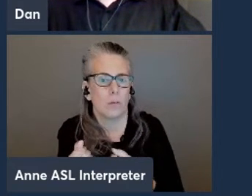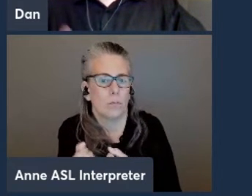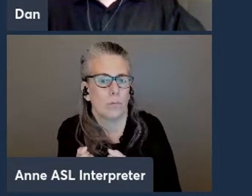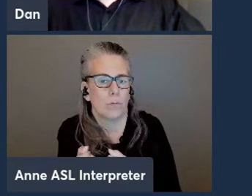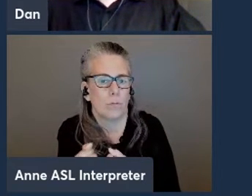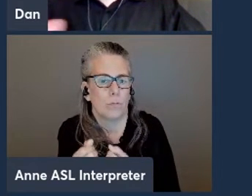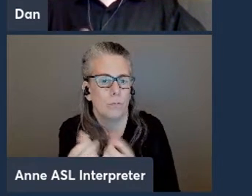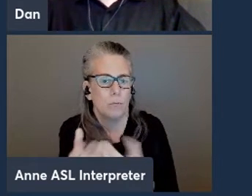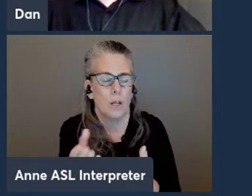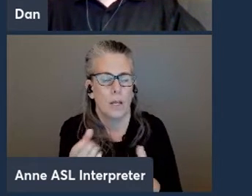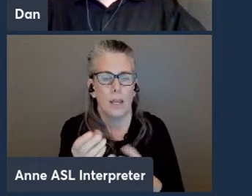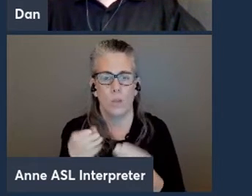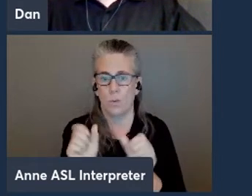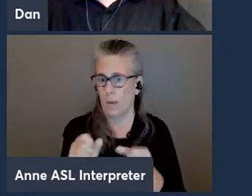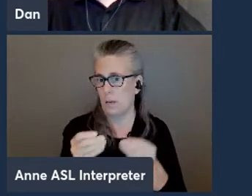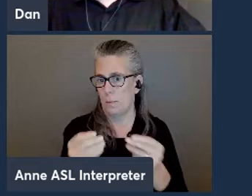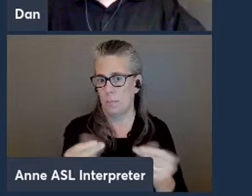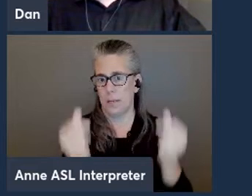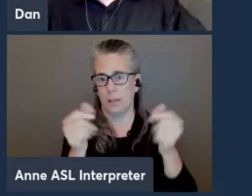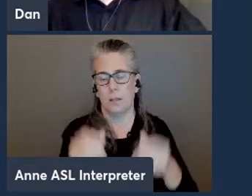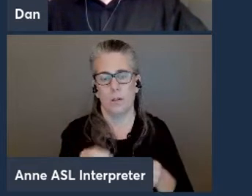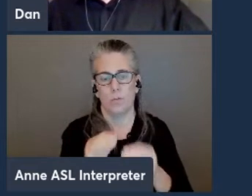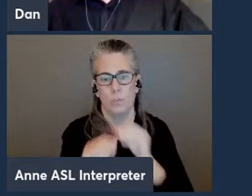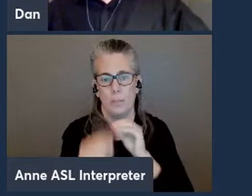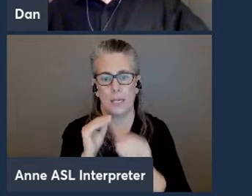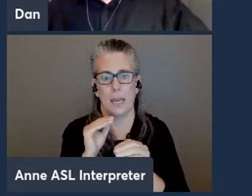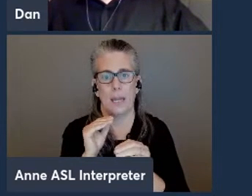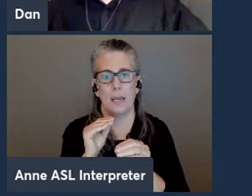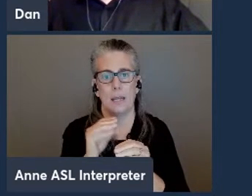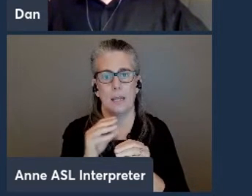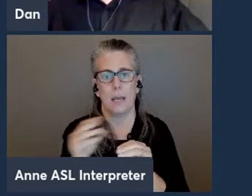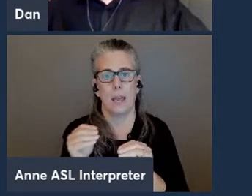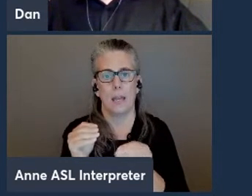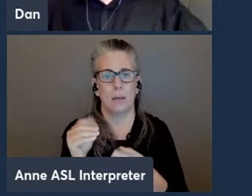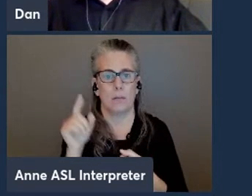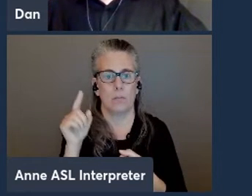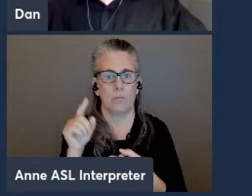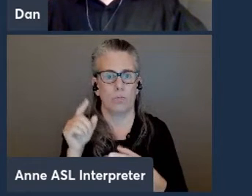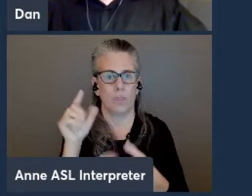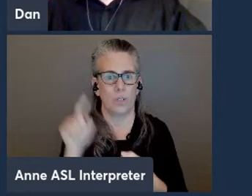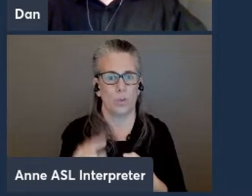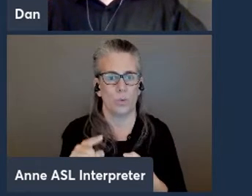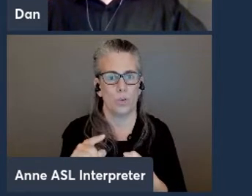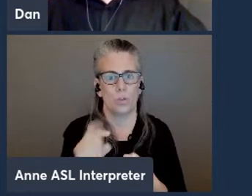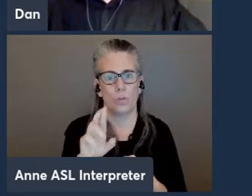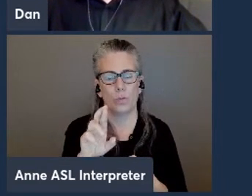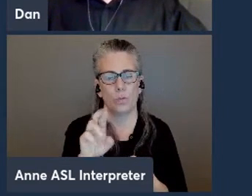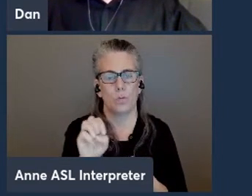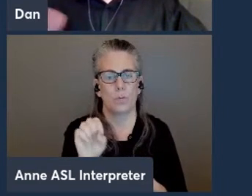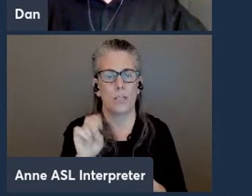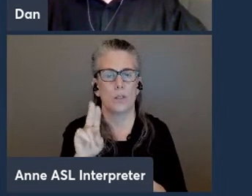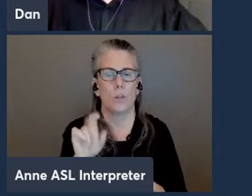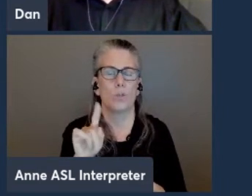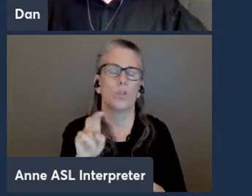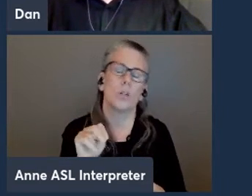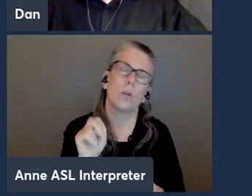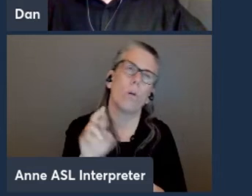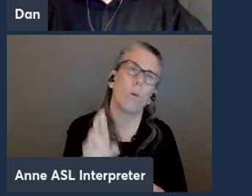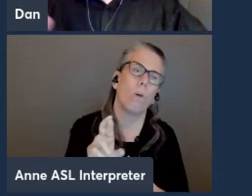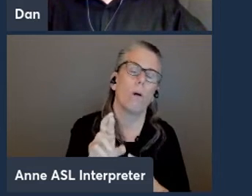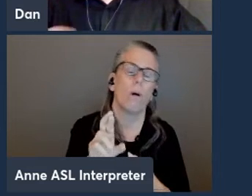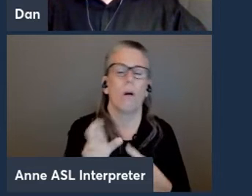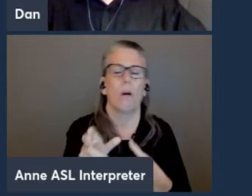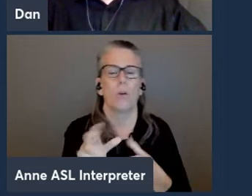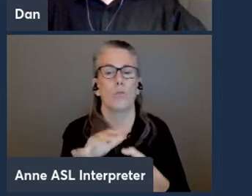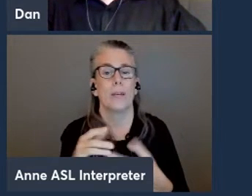immediately remediate, reduce my mean time to resolution, or mean time recovery rather. And because I don't